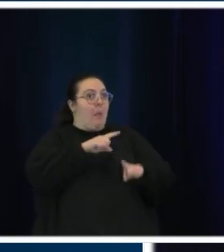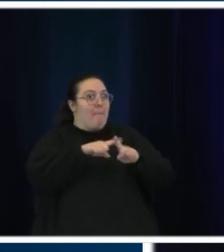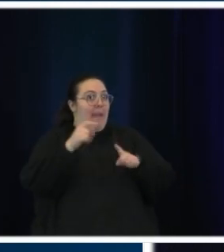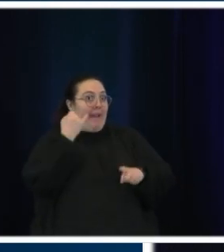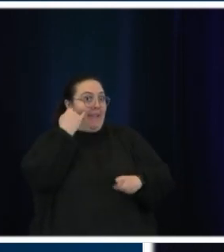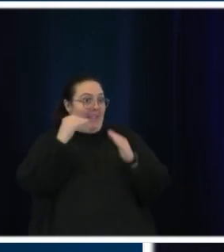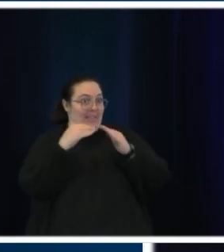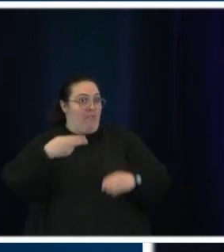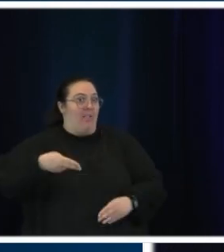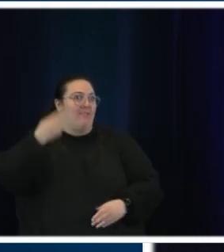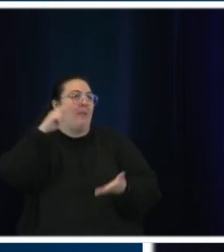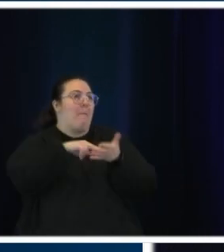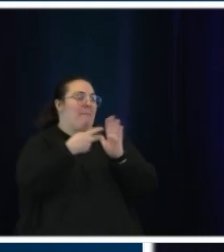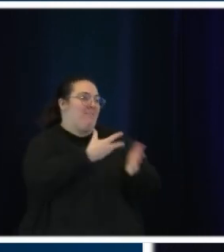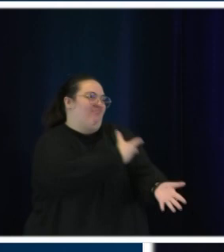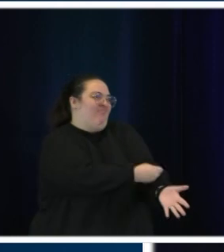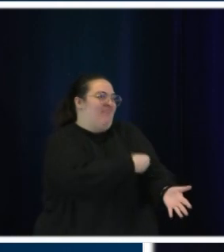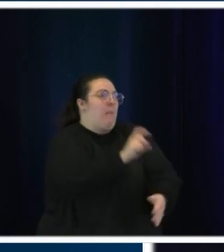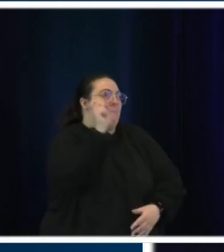test.